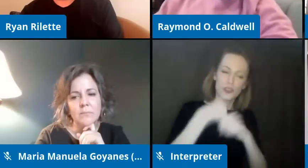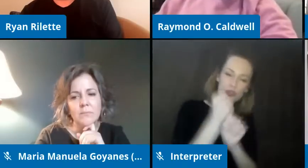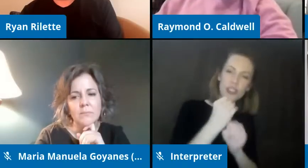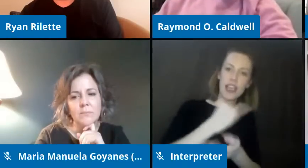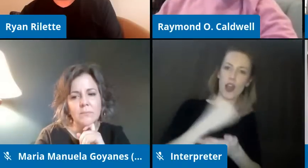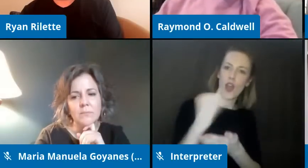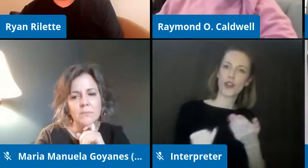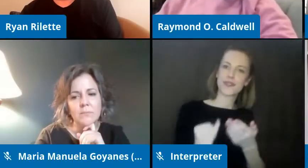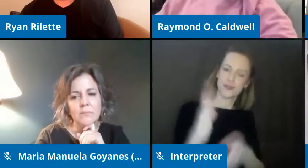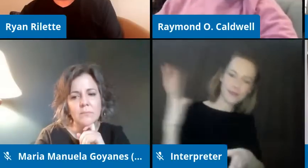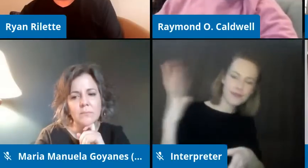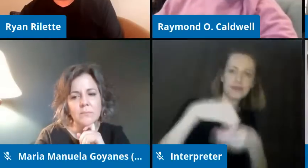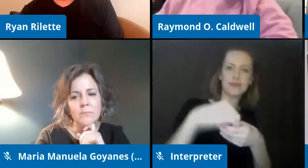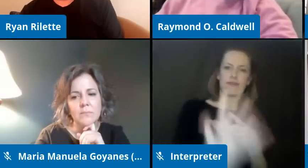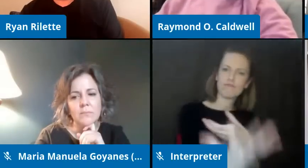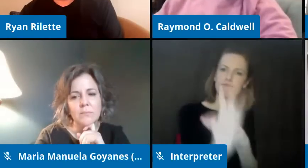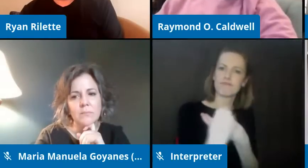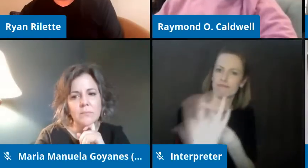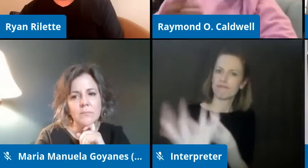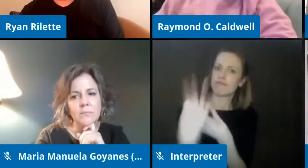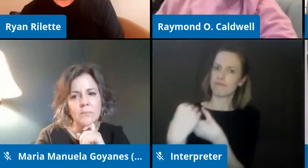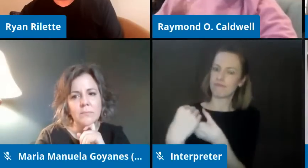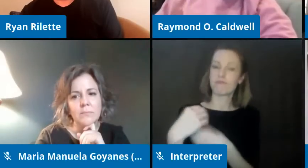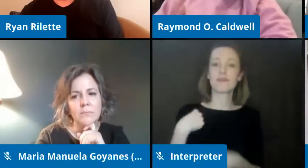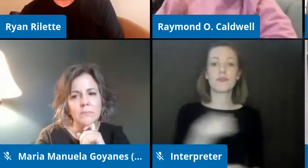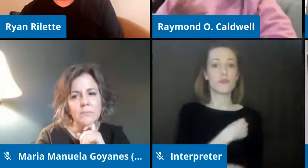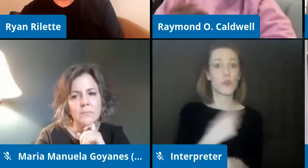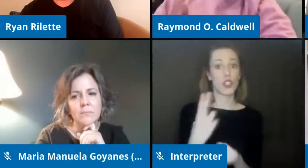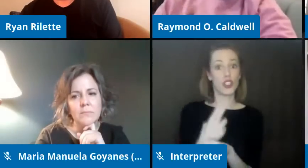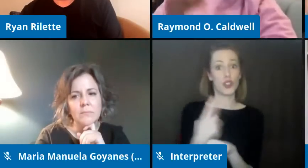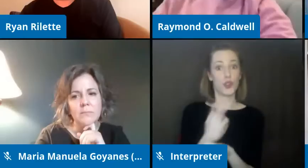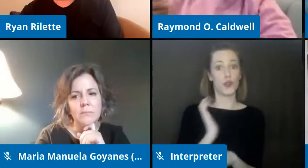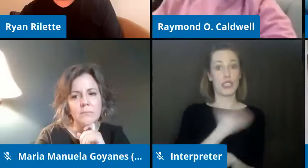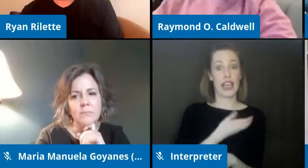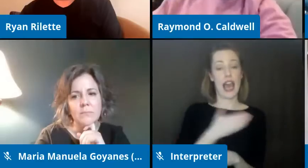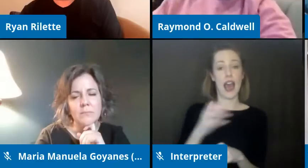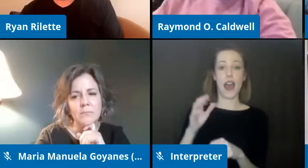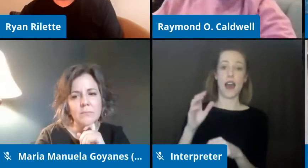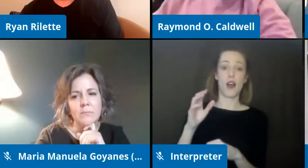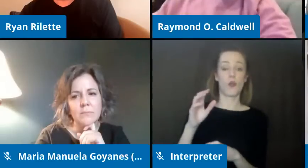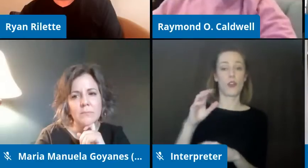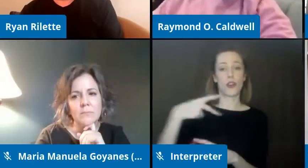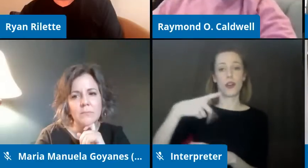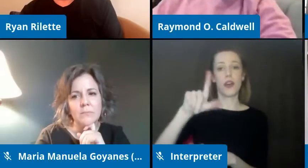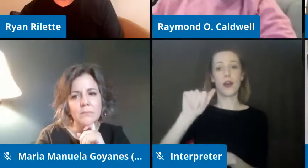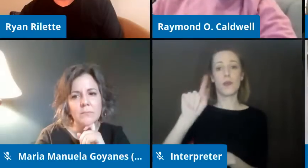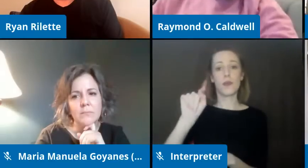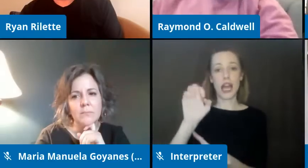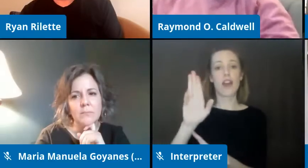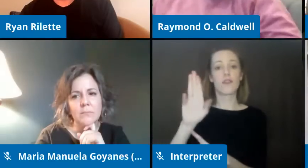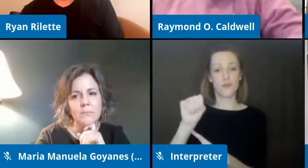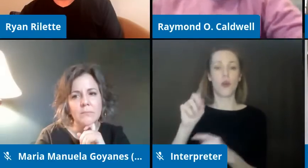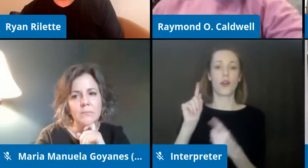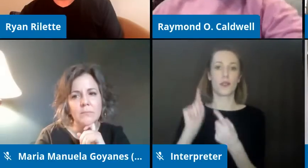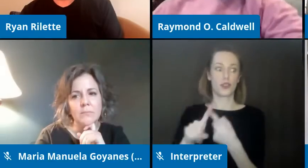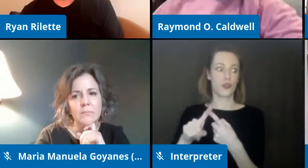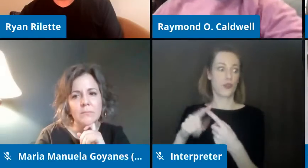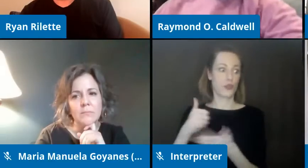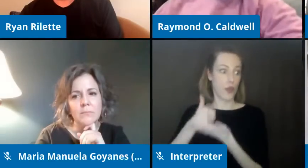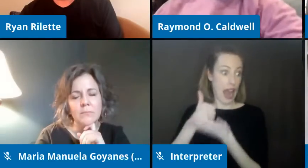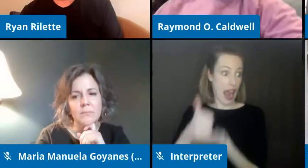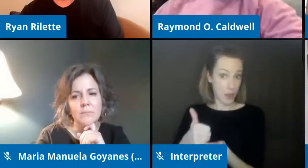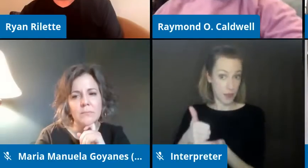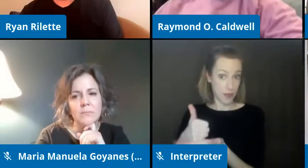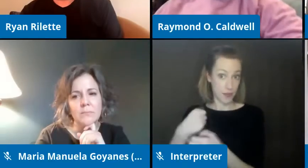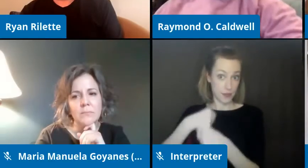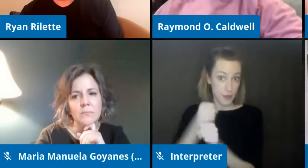then past that, we're using our social platforming to actually develop work that we are putting into our season. So there are opportunities there,